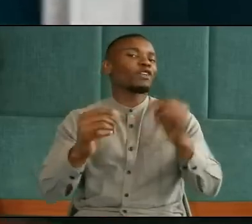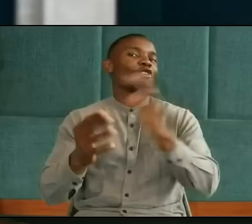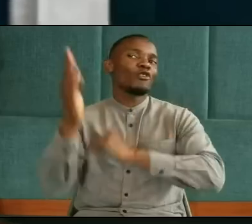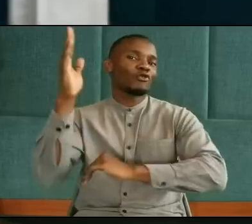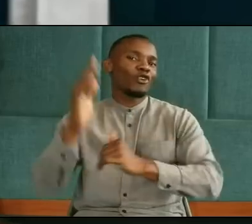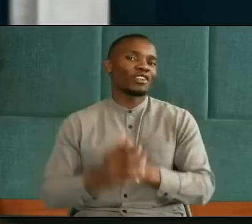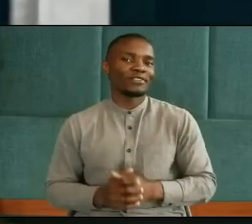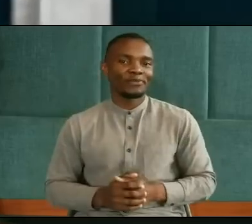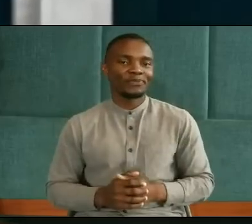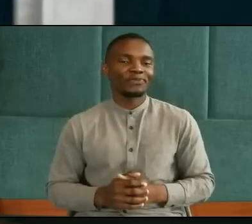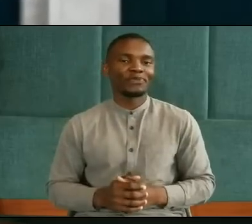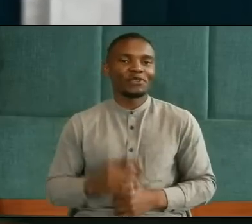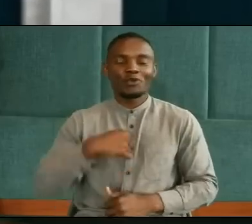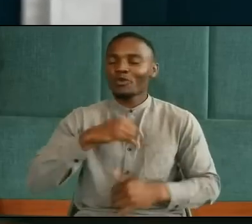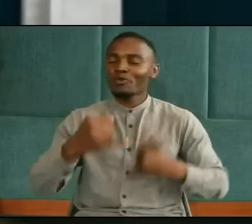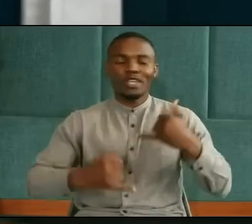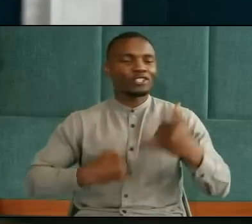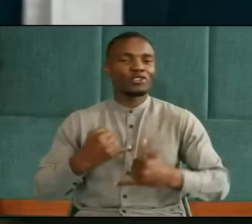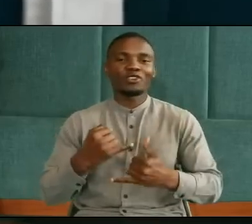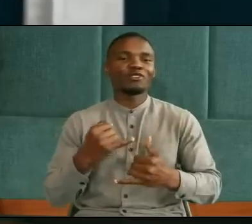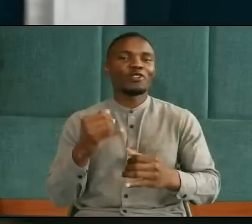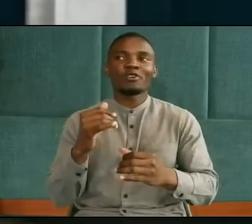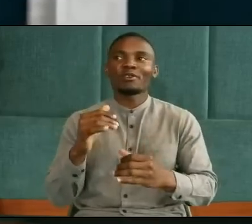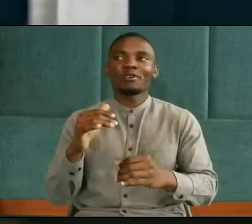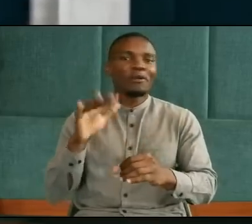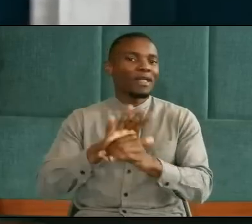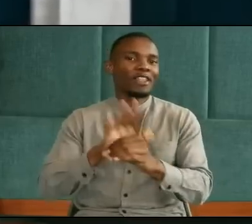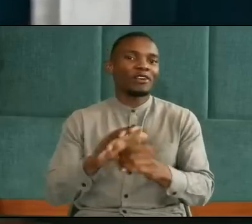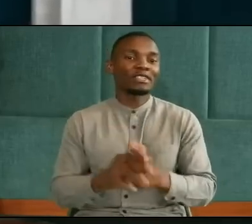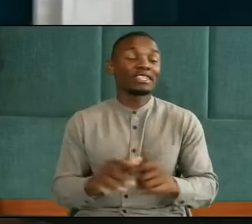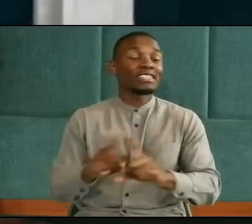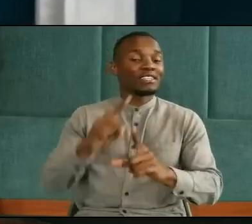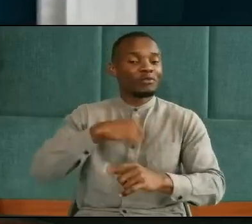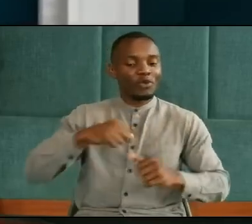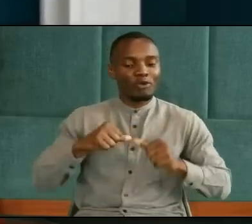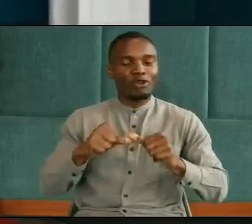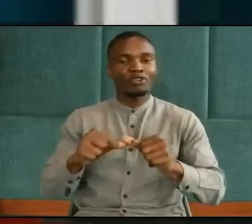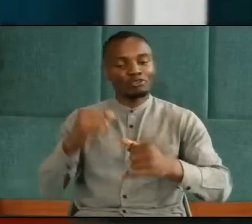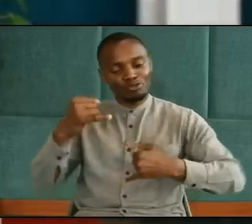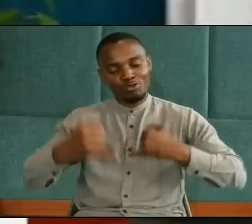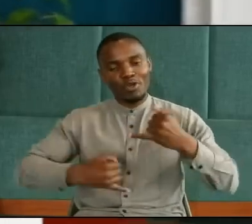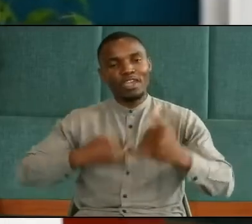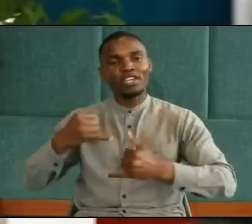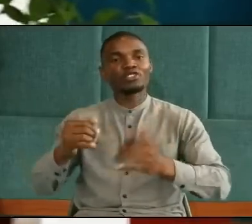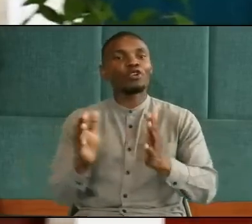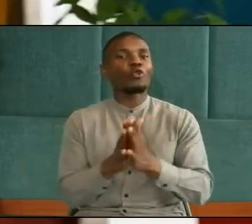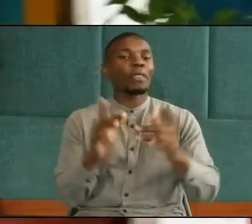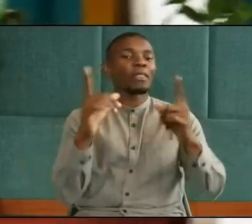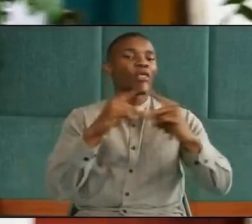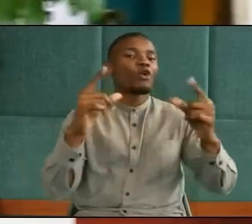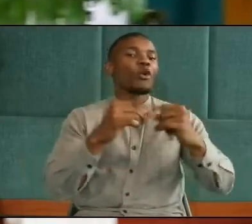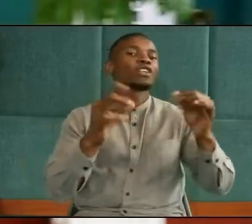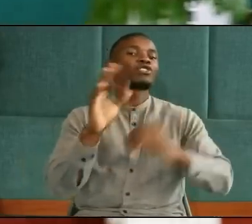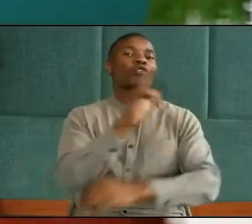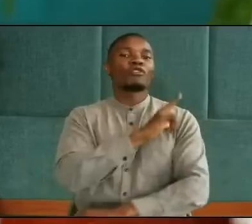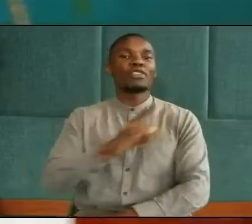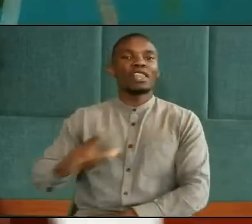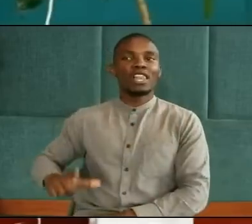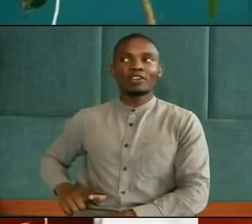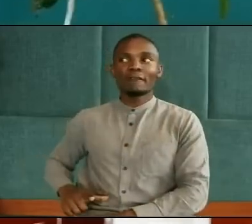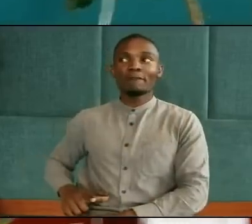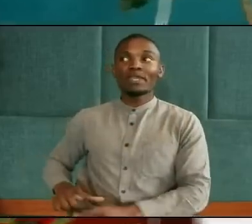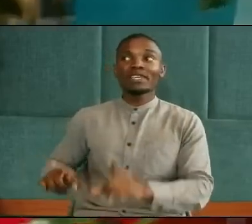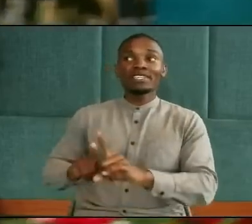right? Yeah, we're just going to have fun. We have been having some good fun. We're going to continue to have fun in the Word of God. We're going to talk about the